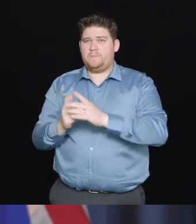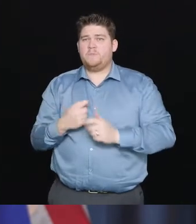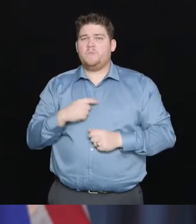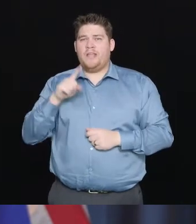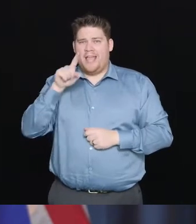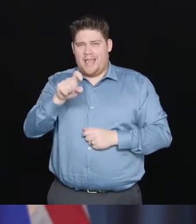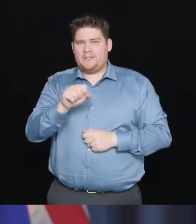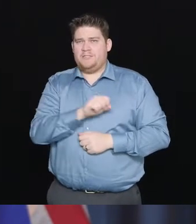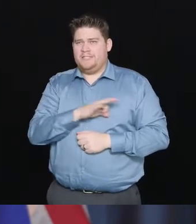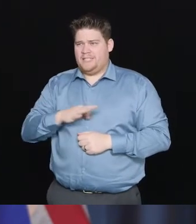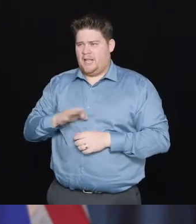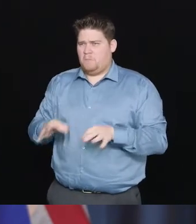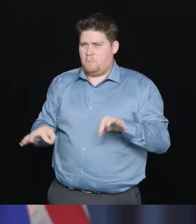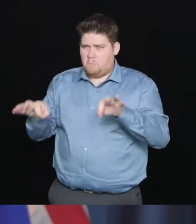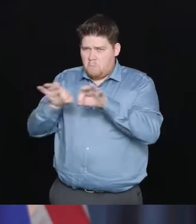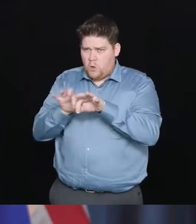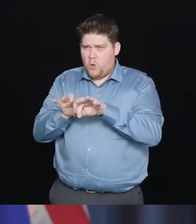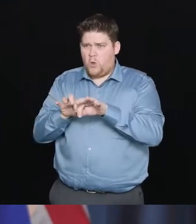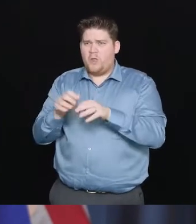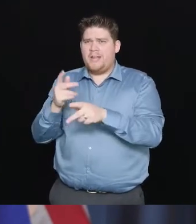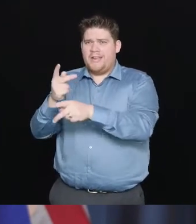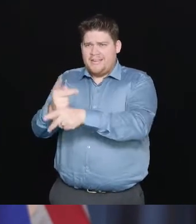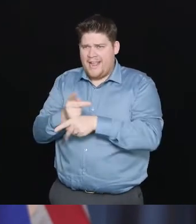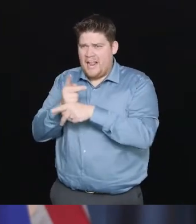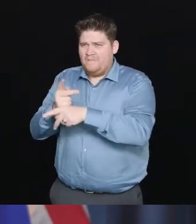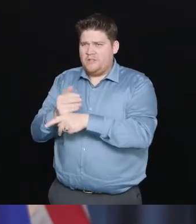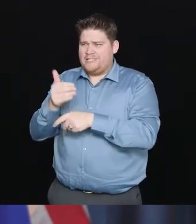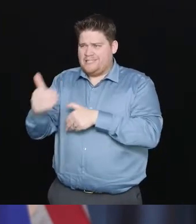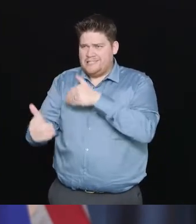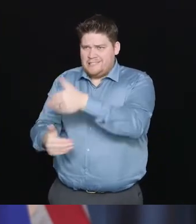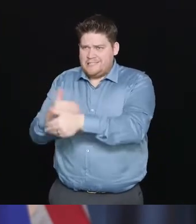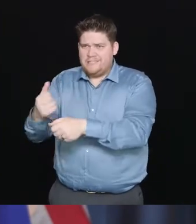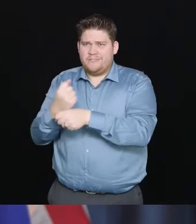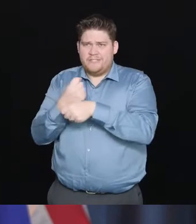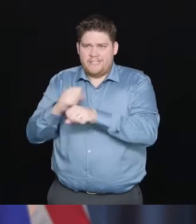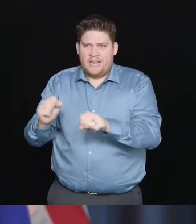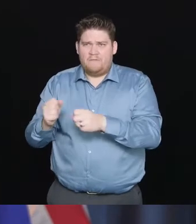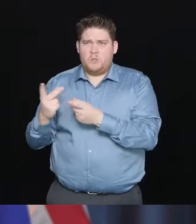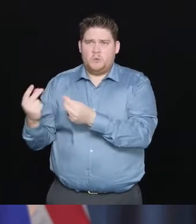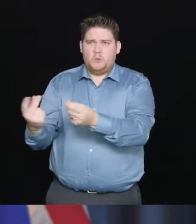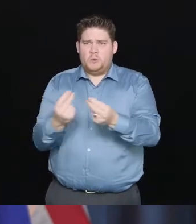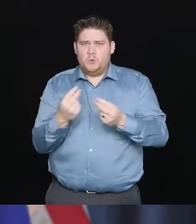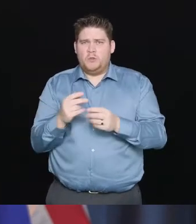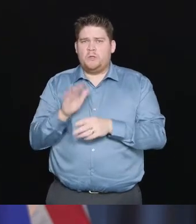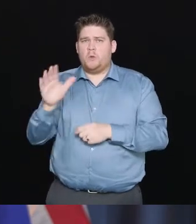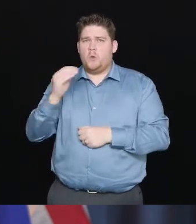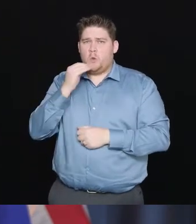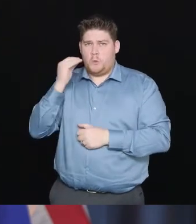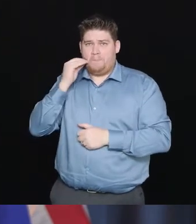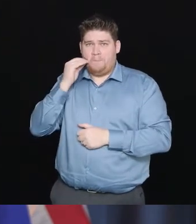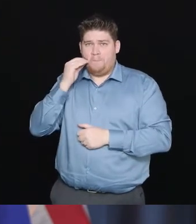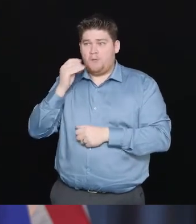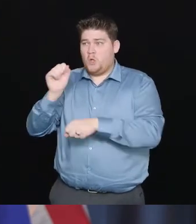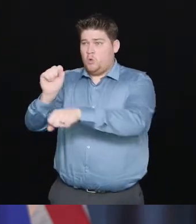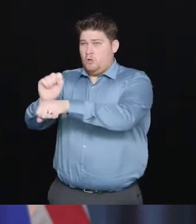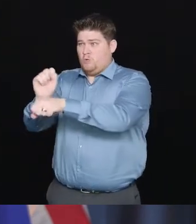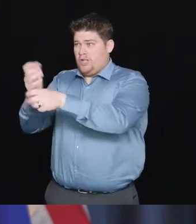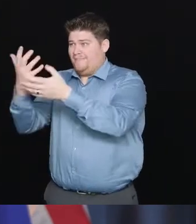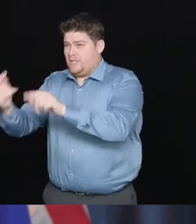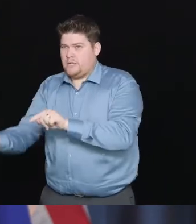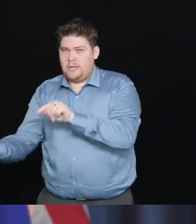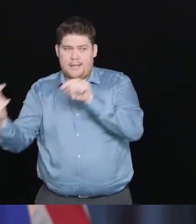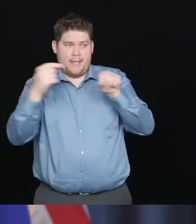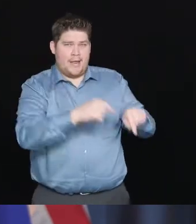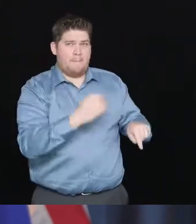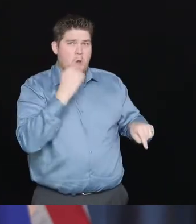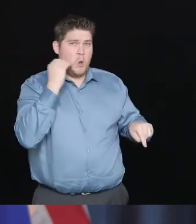incredible challenge for some people, and I know some people have taken that step of having their children or their family live elsewhere or staying